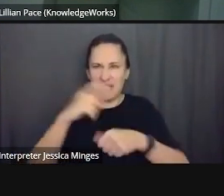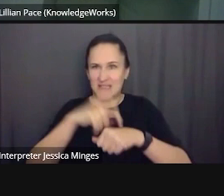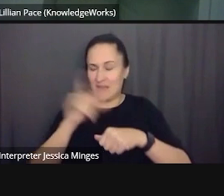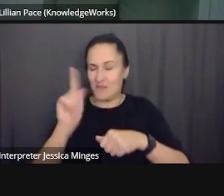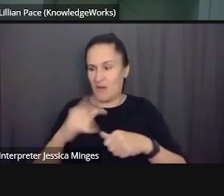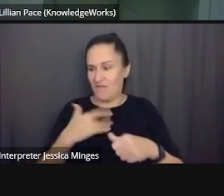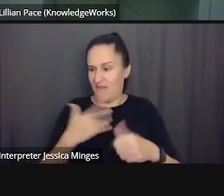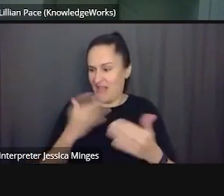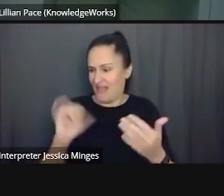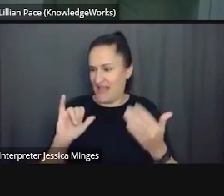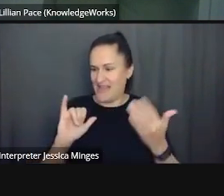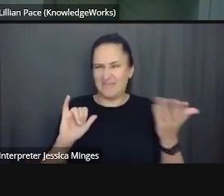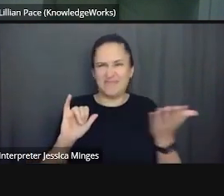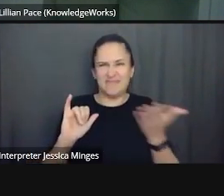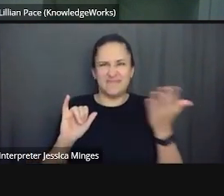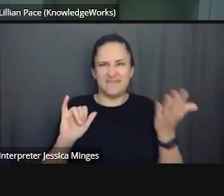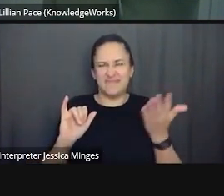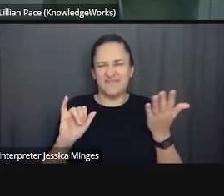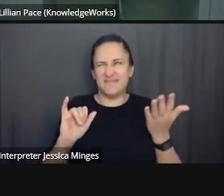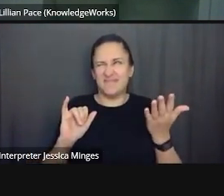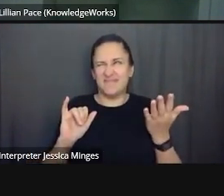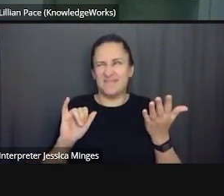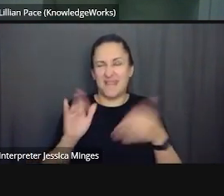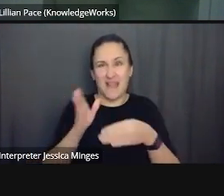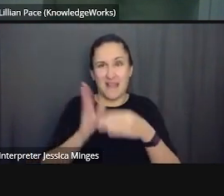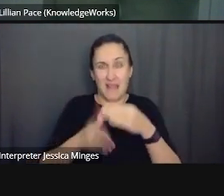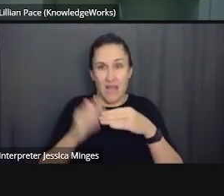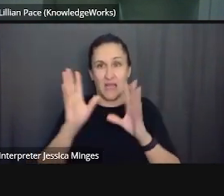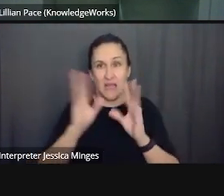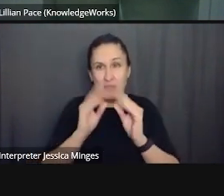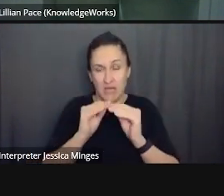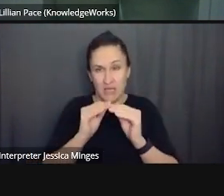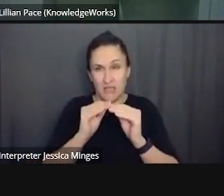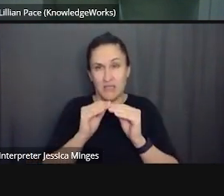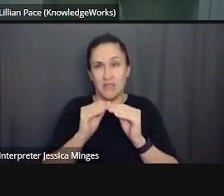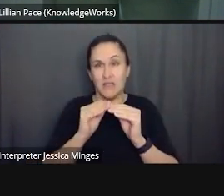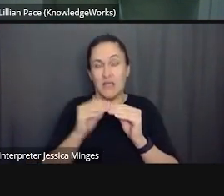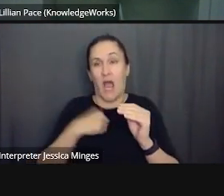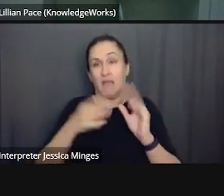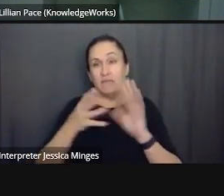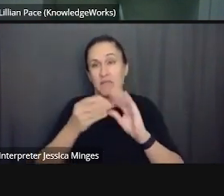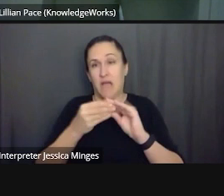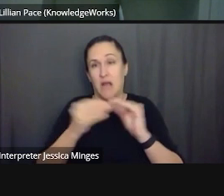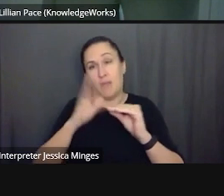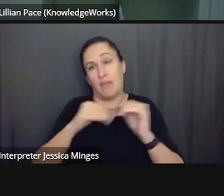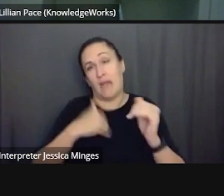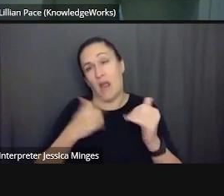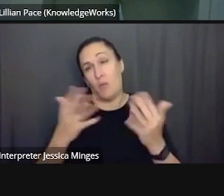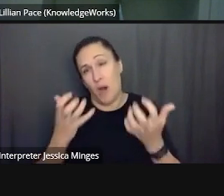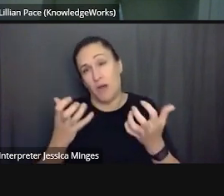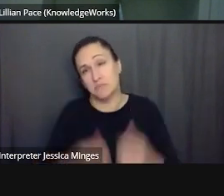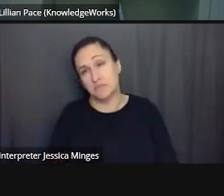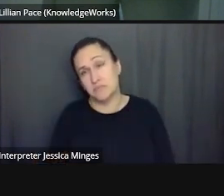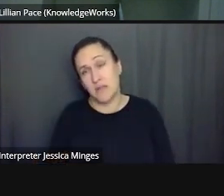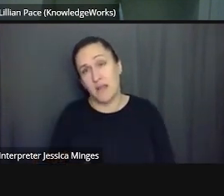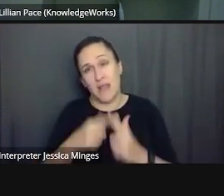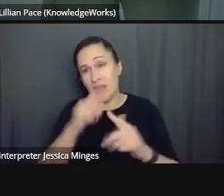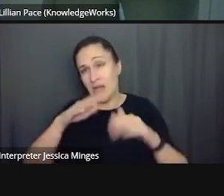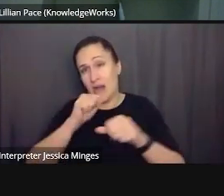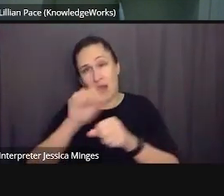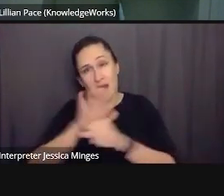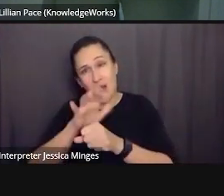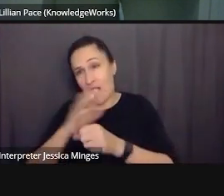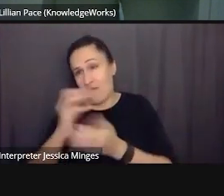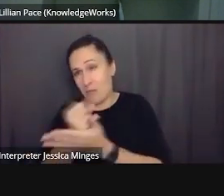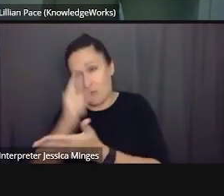like at the end of the meeting, I've talked more than I wanted to, and we didn't have enough opportunity for the